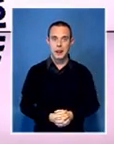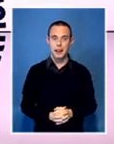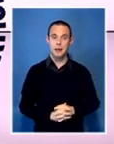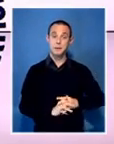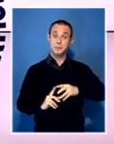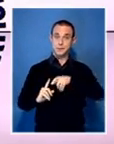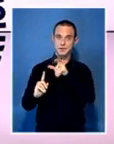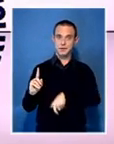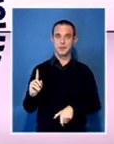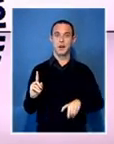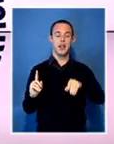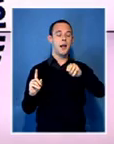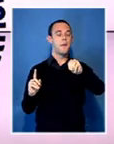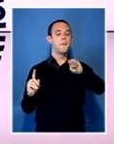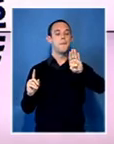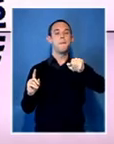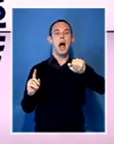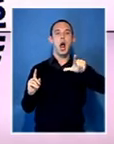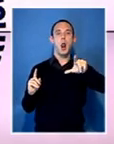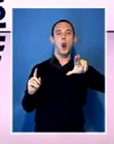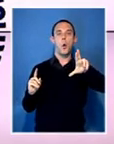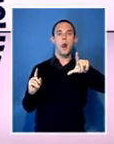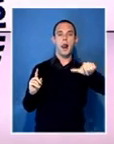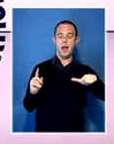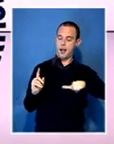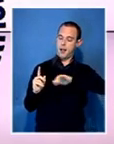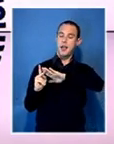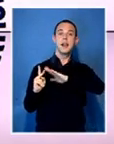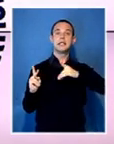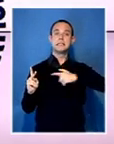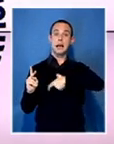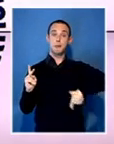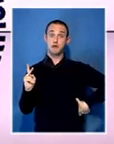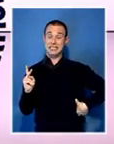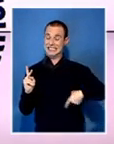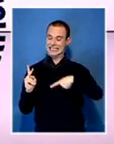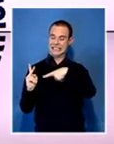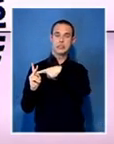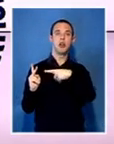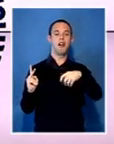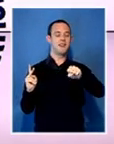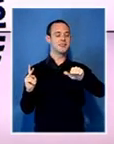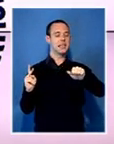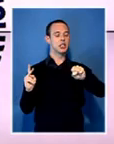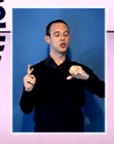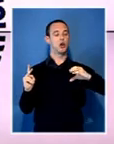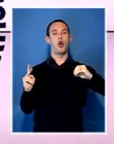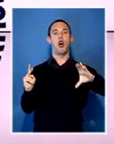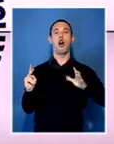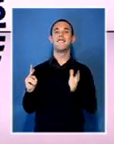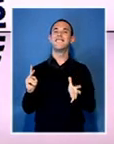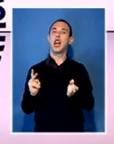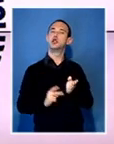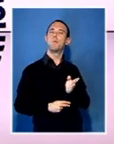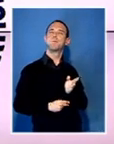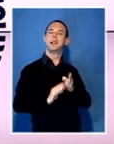Sumadoda Figeni, Sports Minister Fikile Mbalula, as well as President of SASCOC, Mr. Gideon Sam, in that report. Now, as usual, we do ask you to speak to